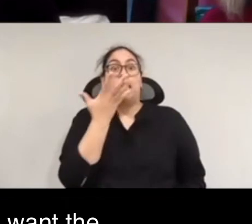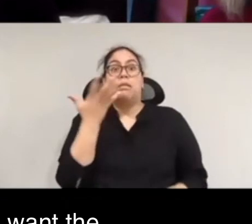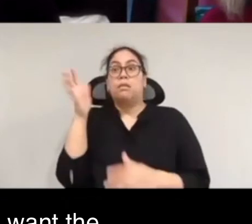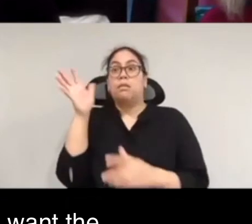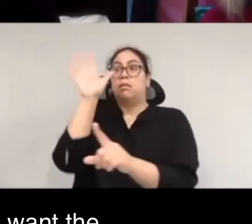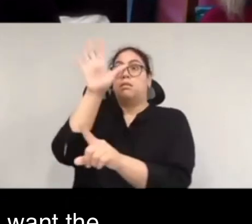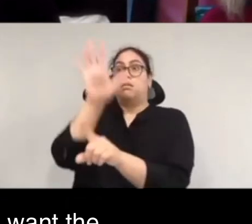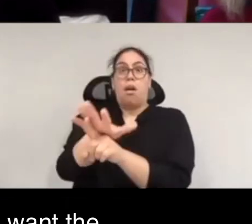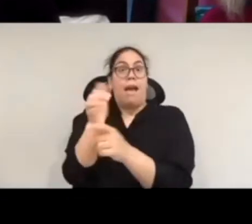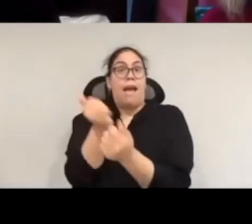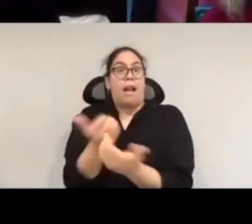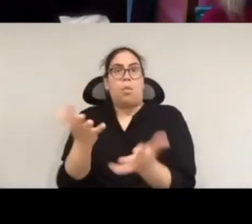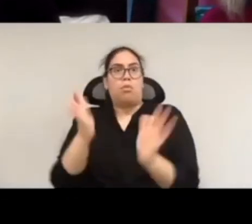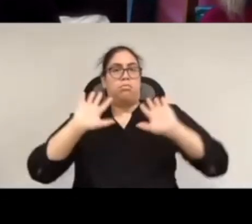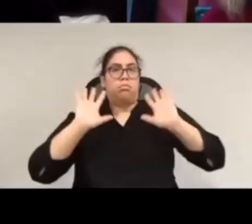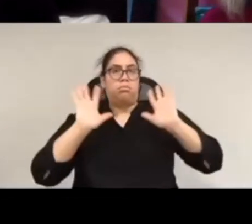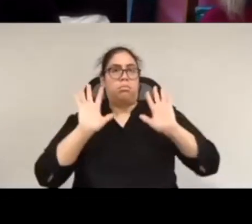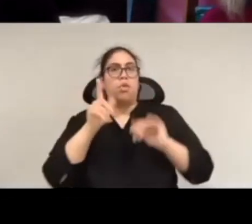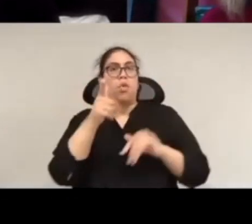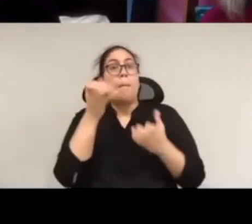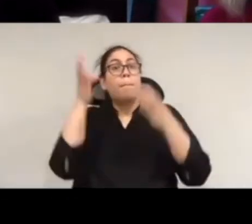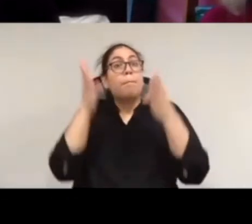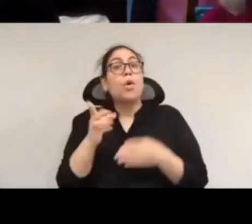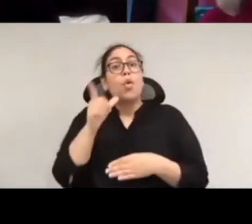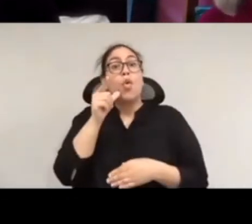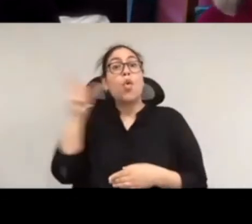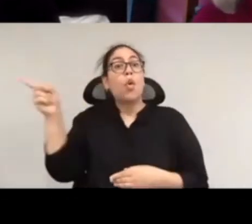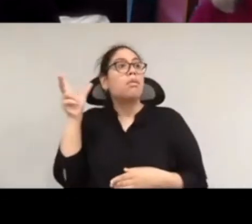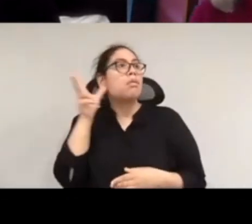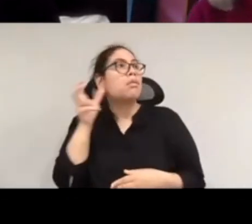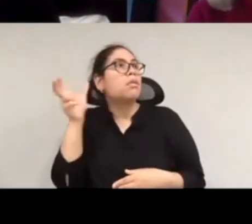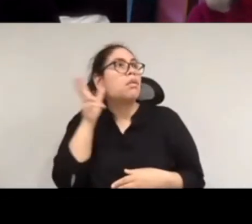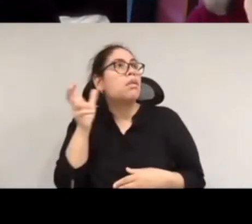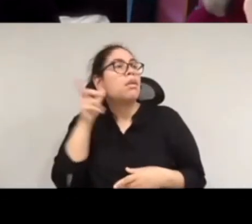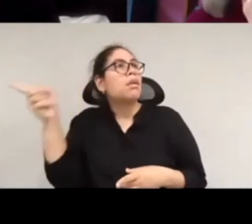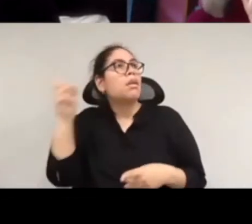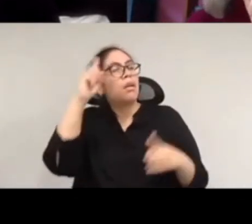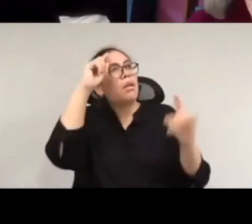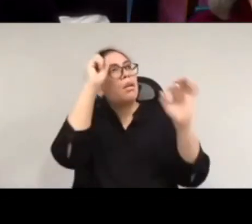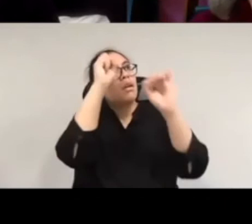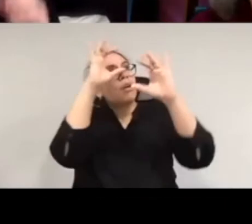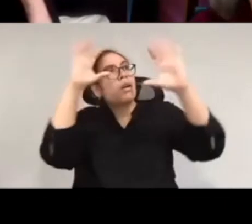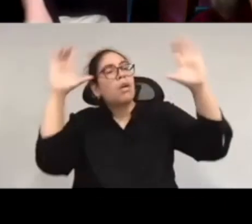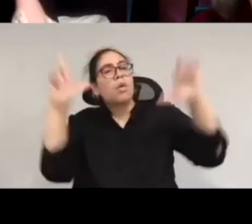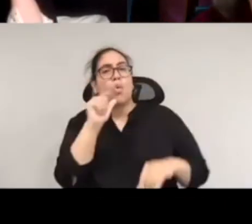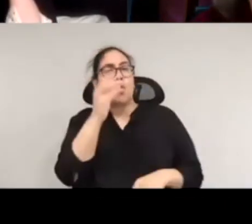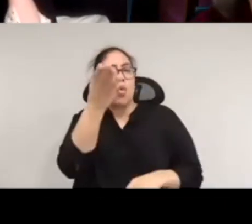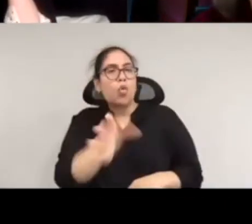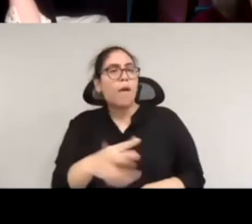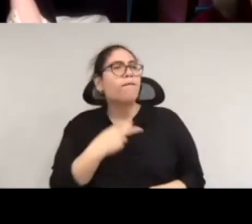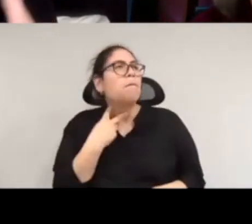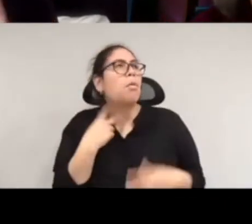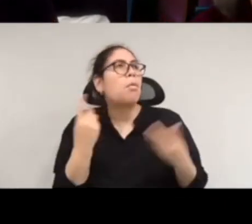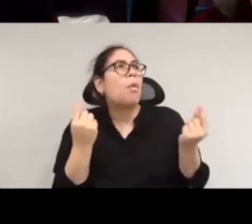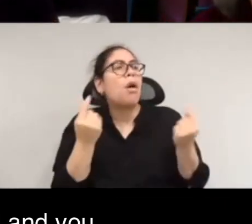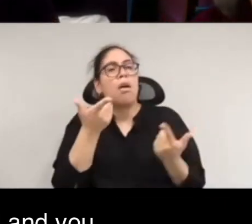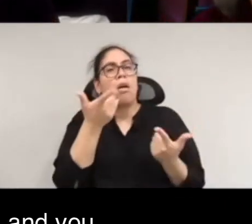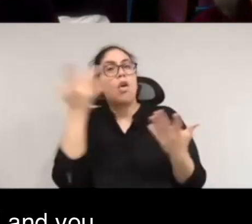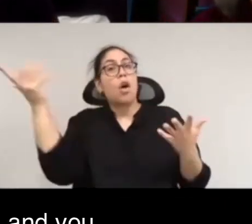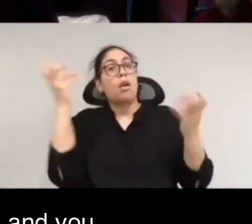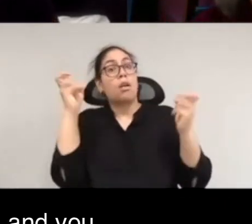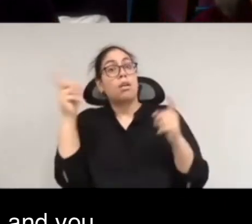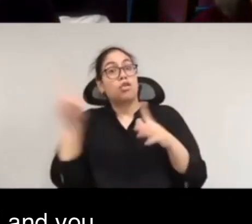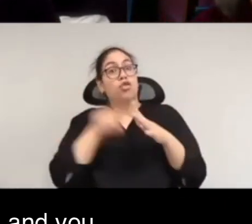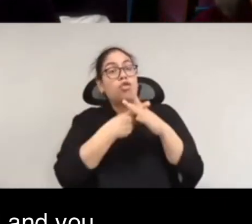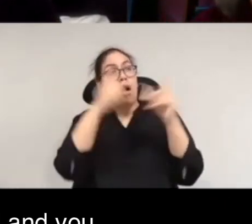who is listening to be able to create their own picture of who you are and what the story is. And you want them to paint the picture in their mind,